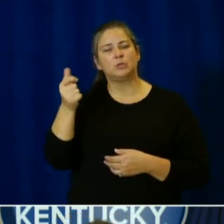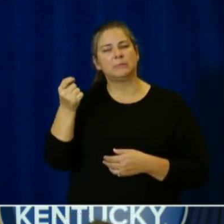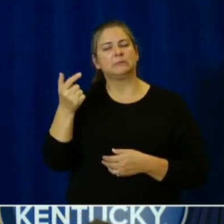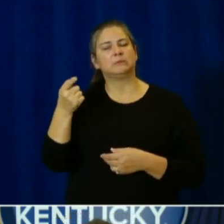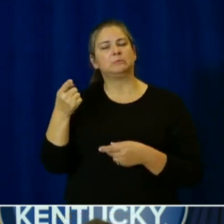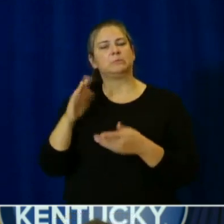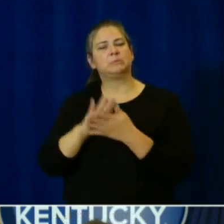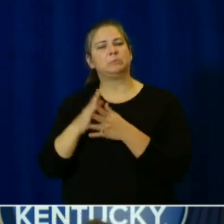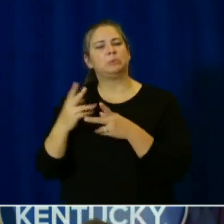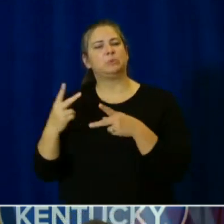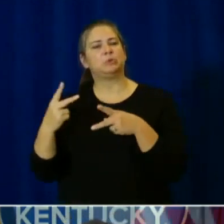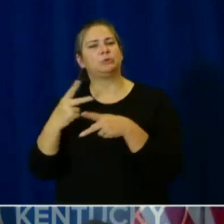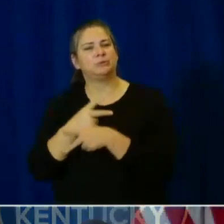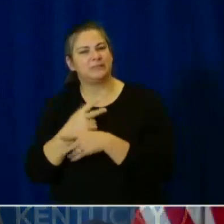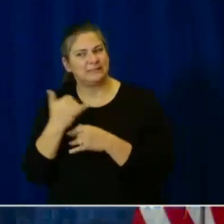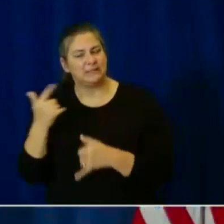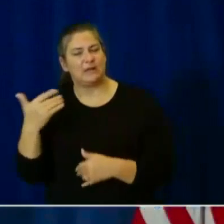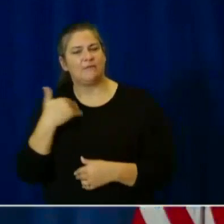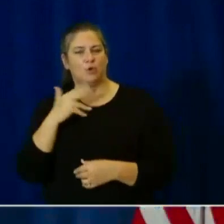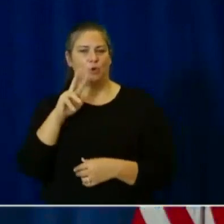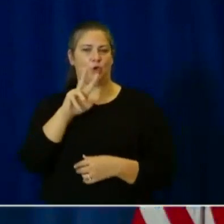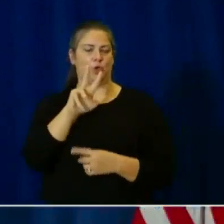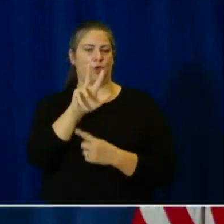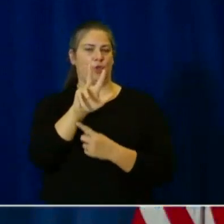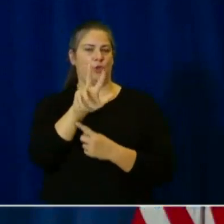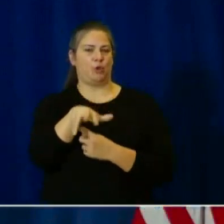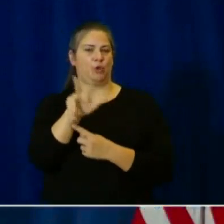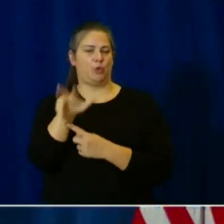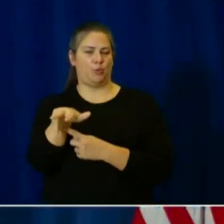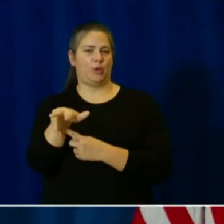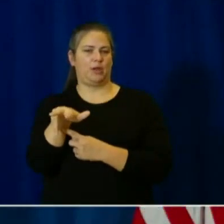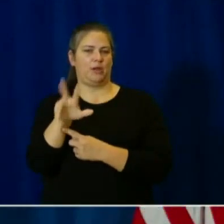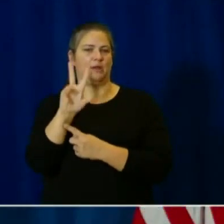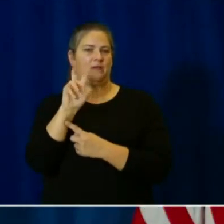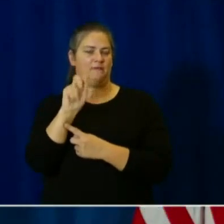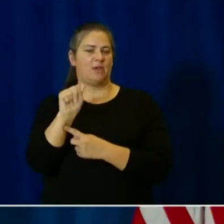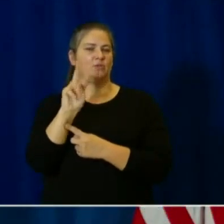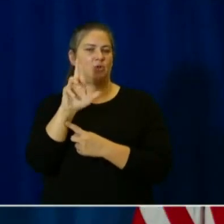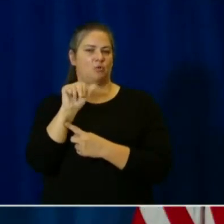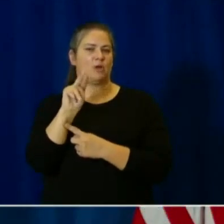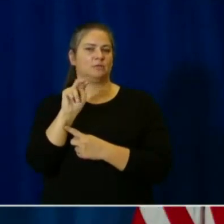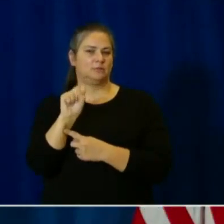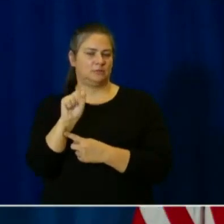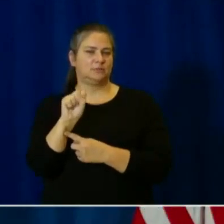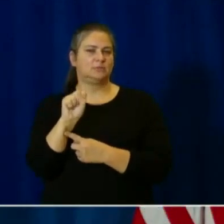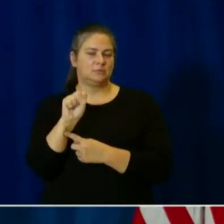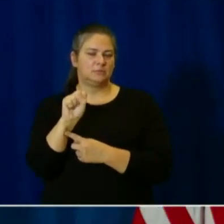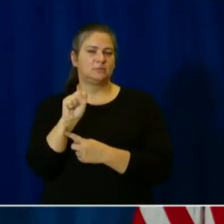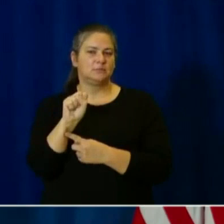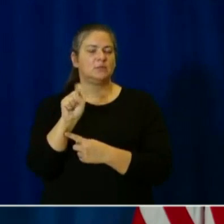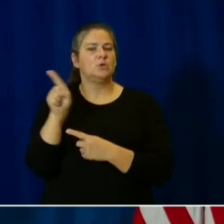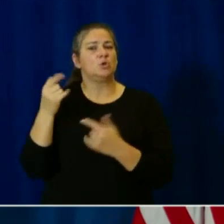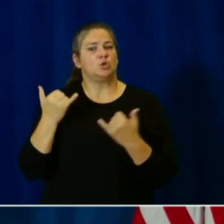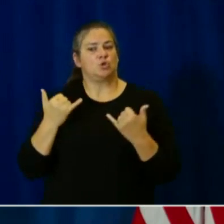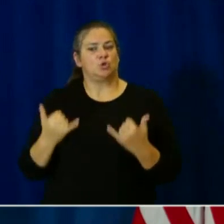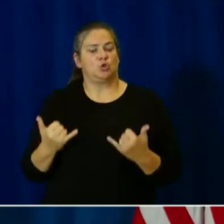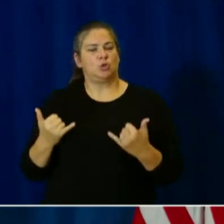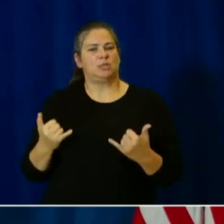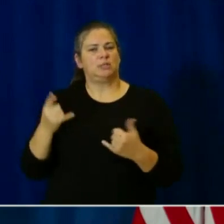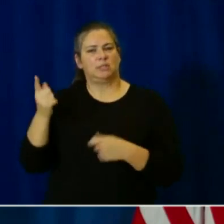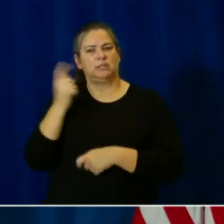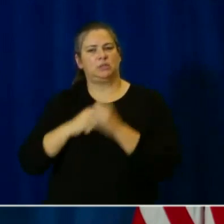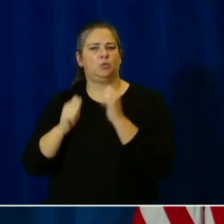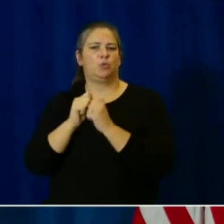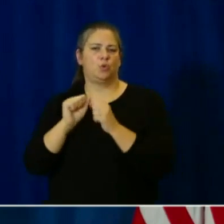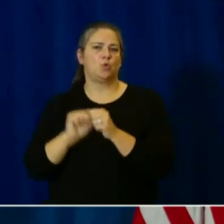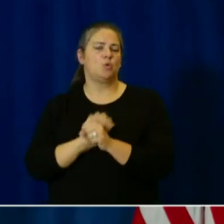We now have 33 veterans who are currently dealing with